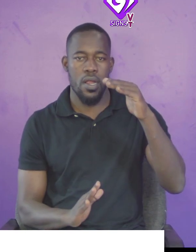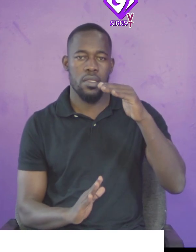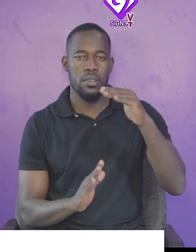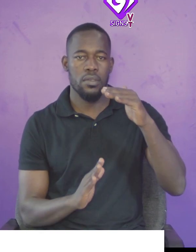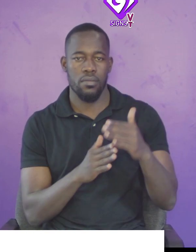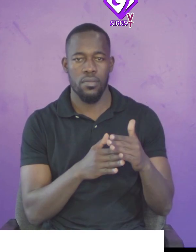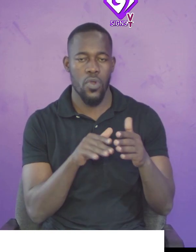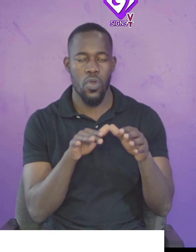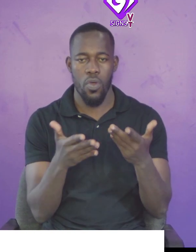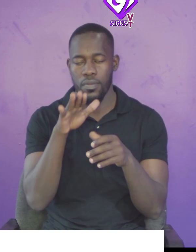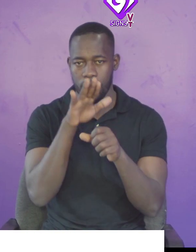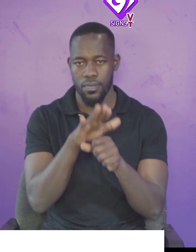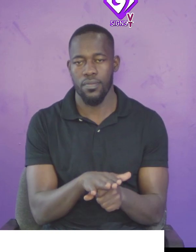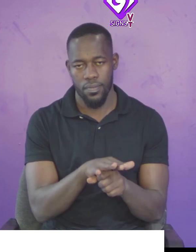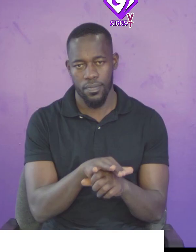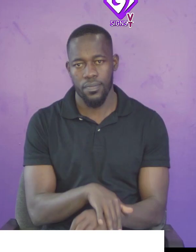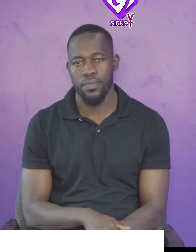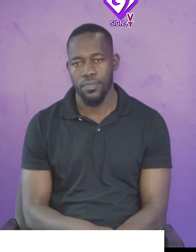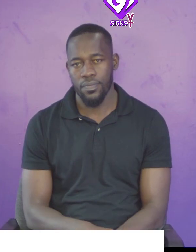people with disabilities.